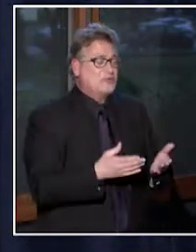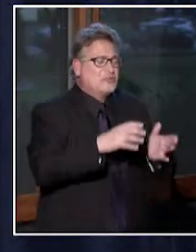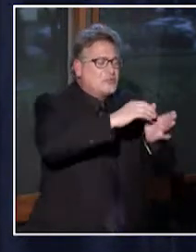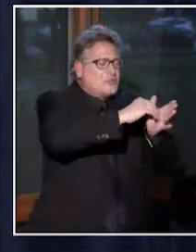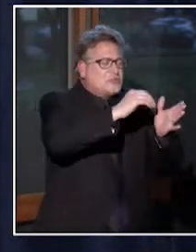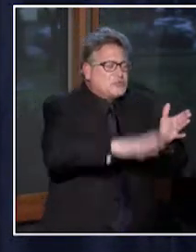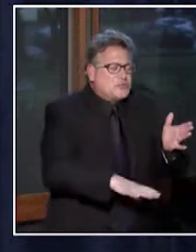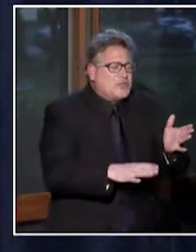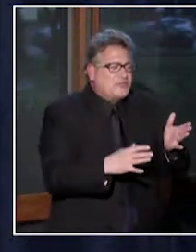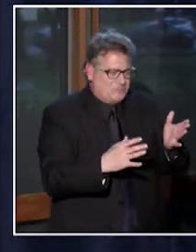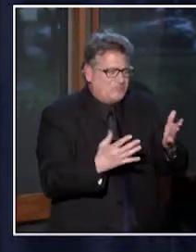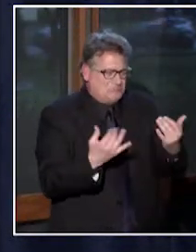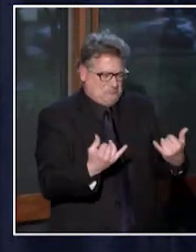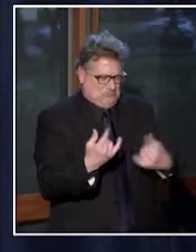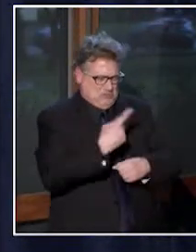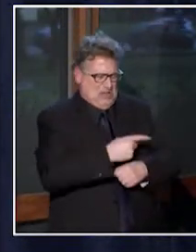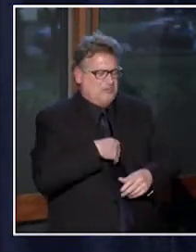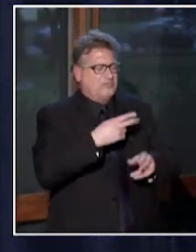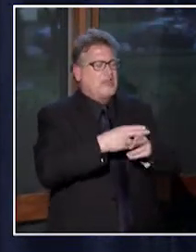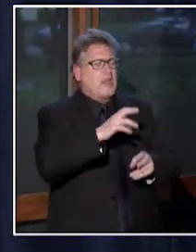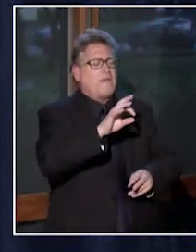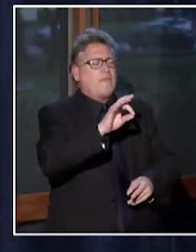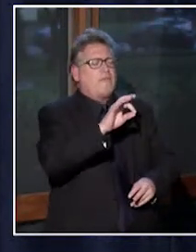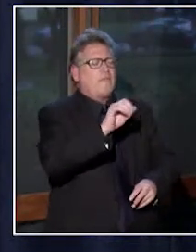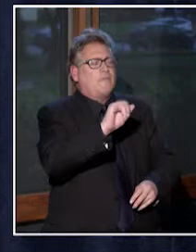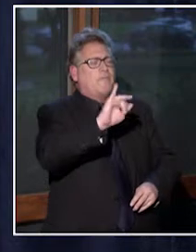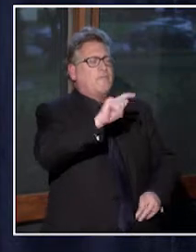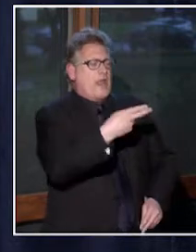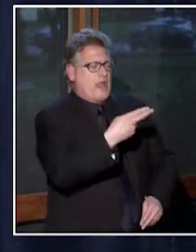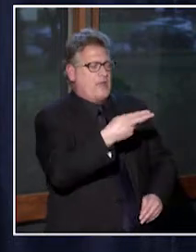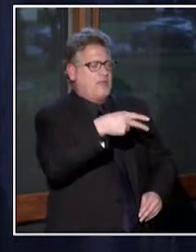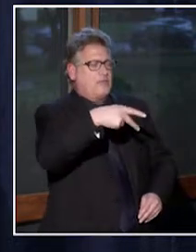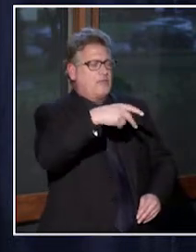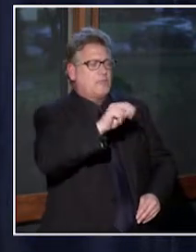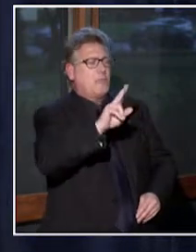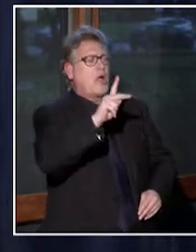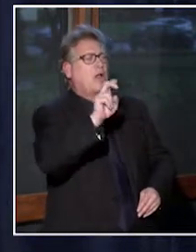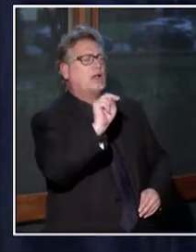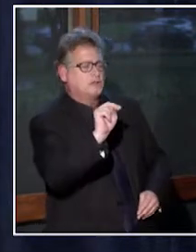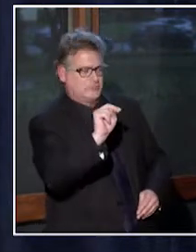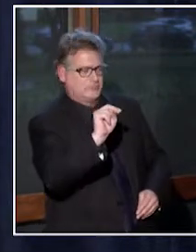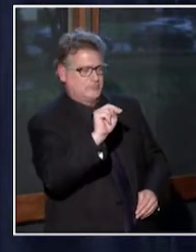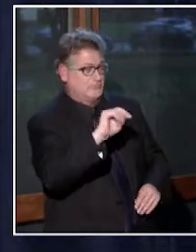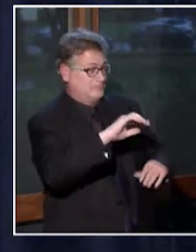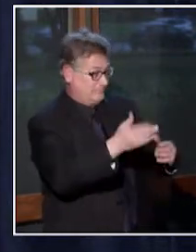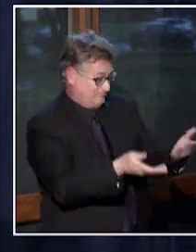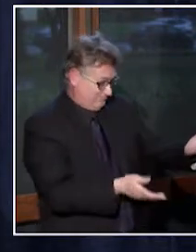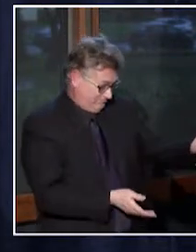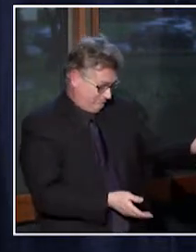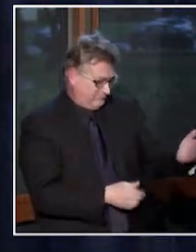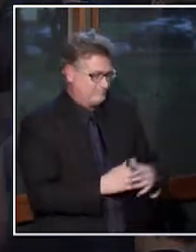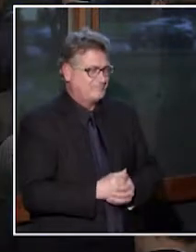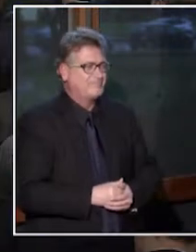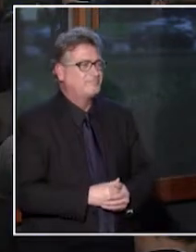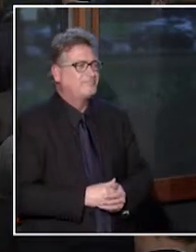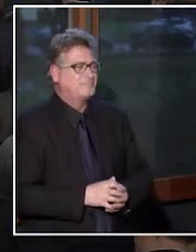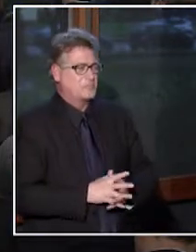that we have here today. Her name is Faith Pockin, and I'll allow her to come to the stage. Thank you.